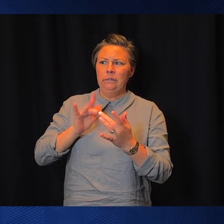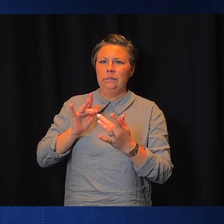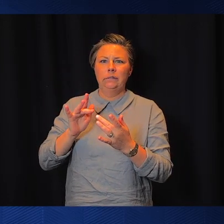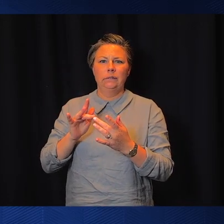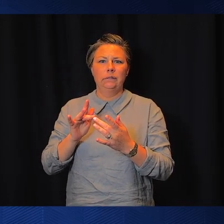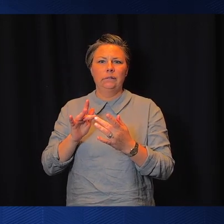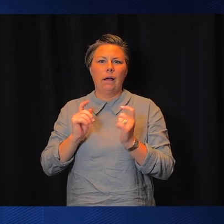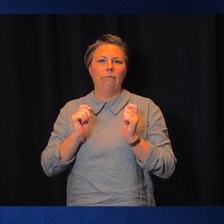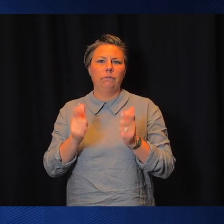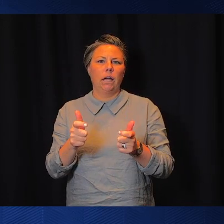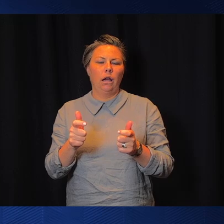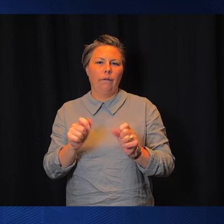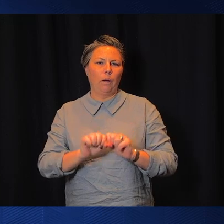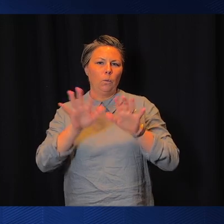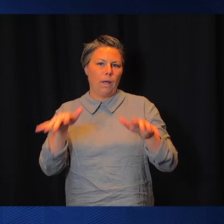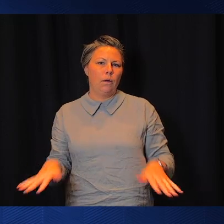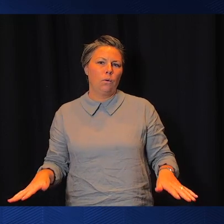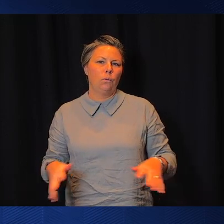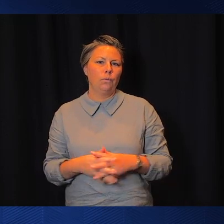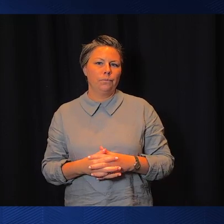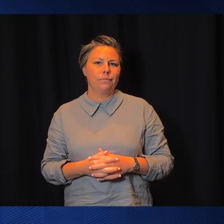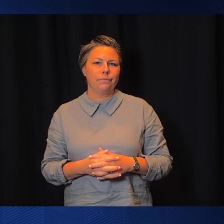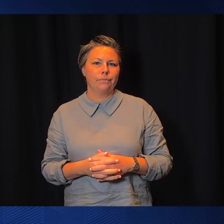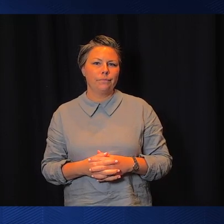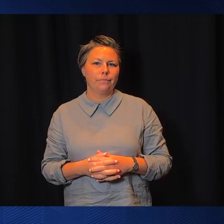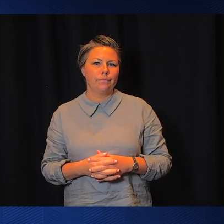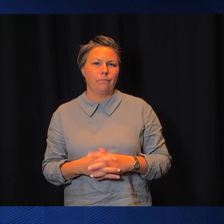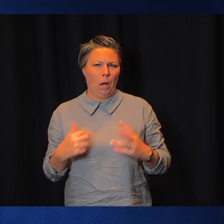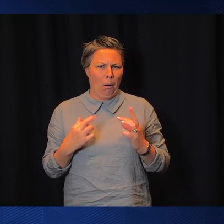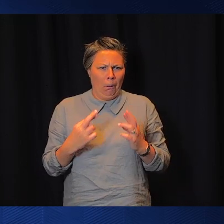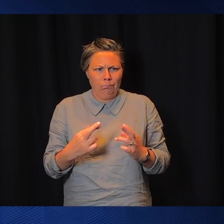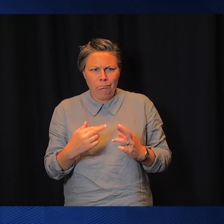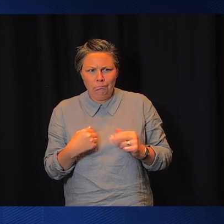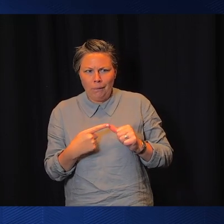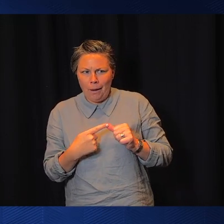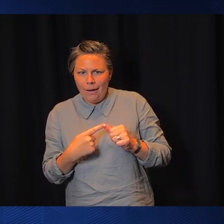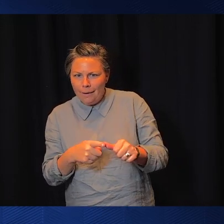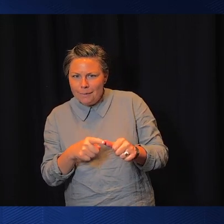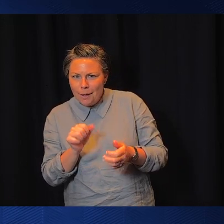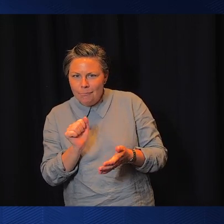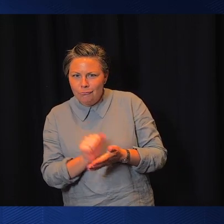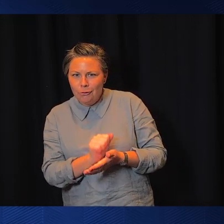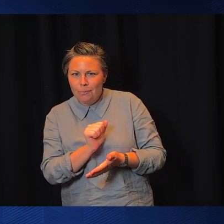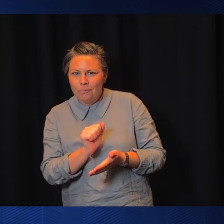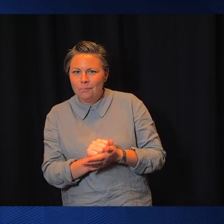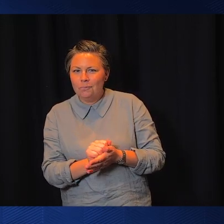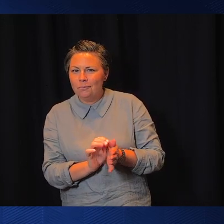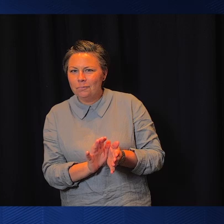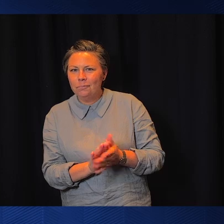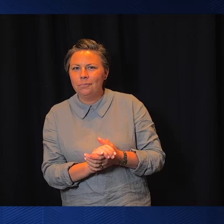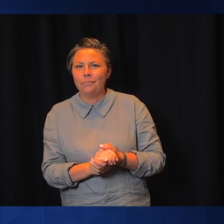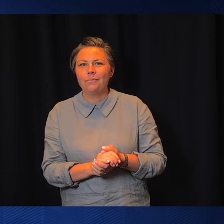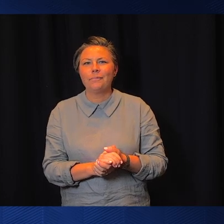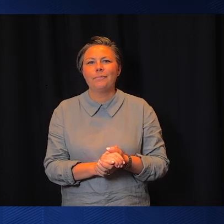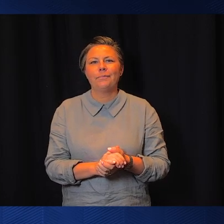that volcano erupted. Yeah. So I hope I kind of answered your question. I like the fact